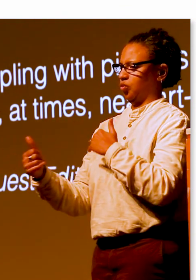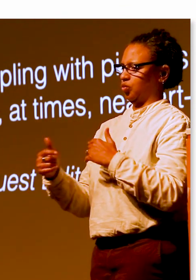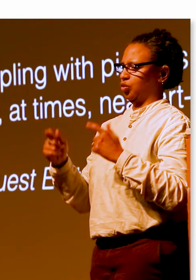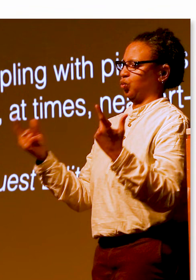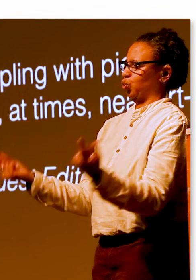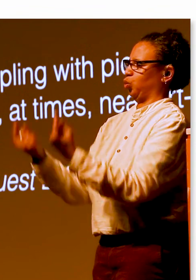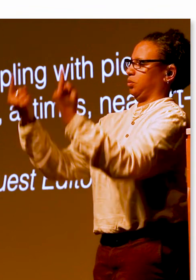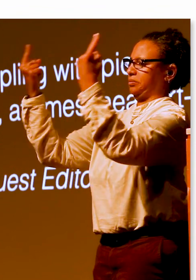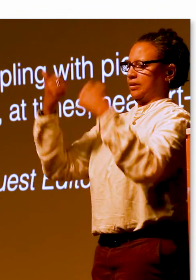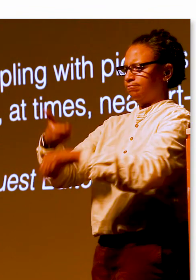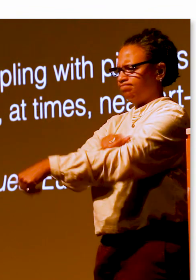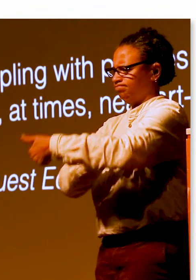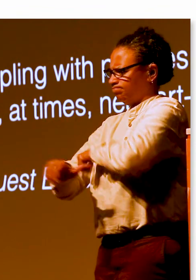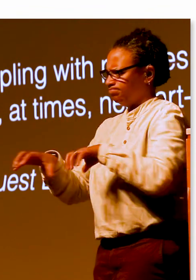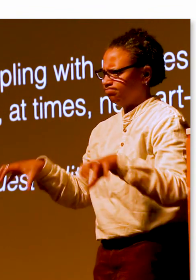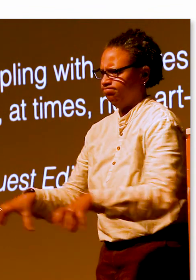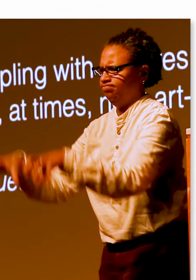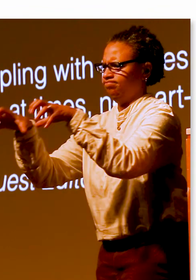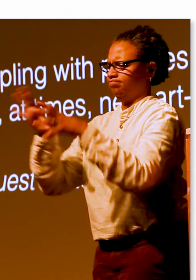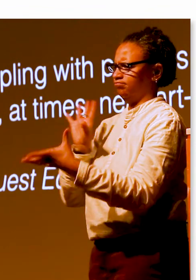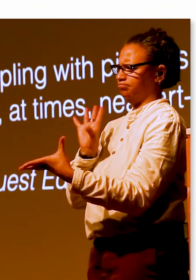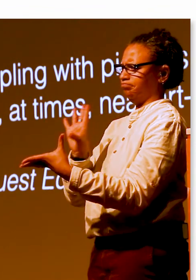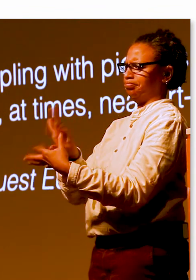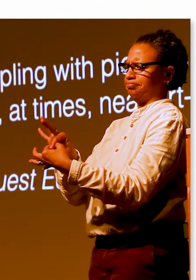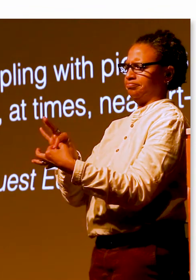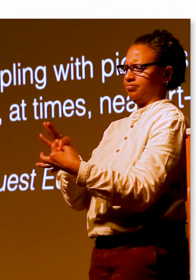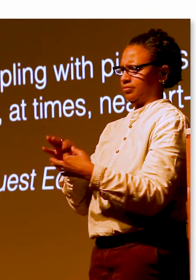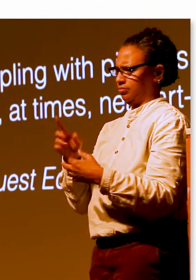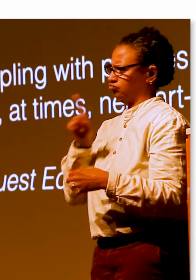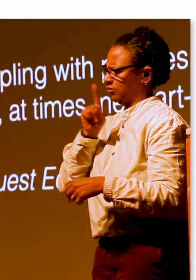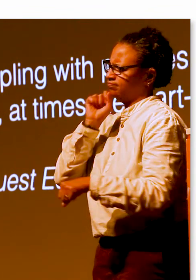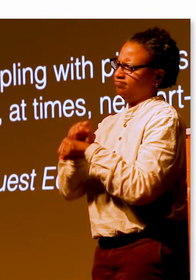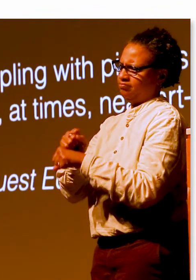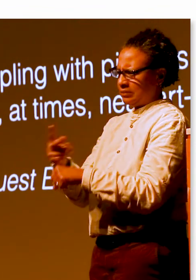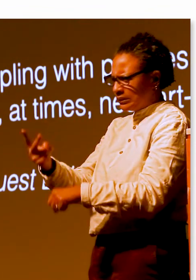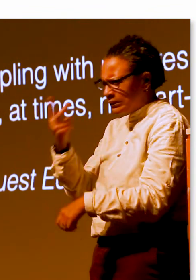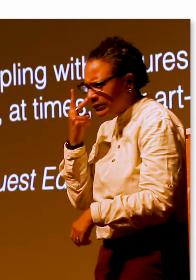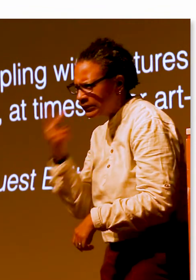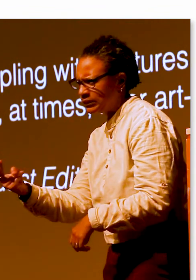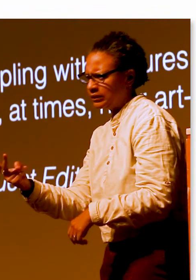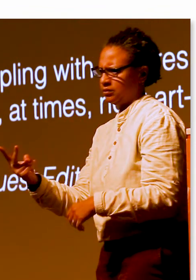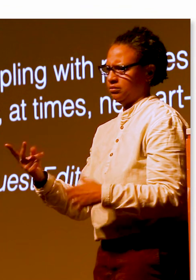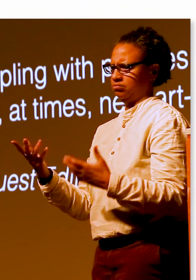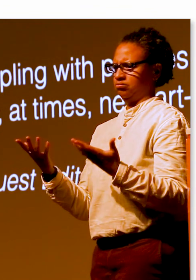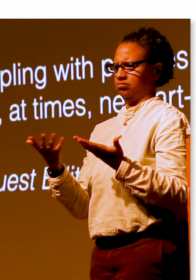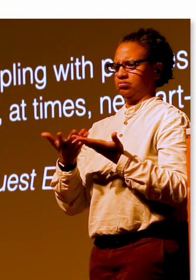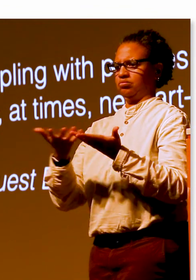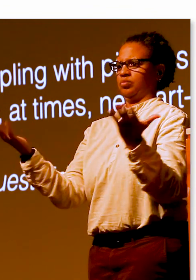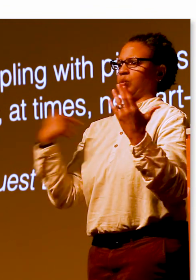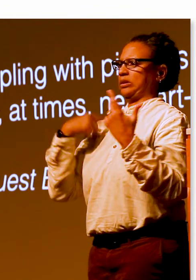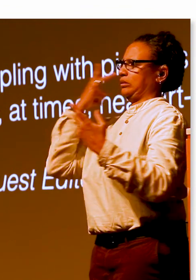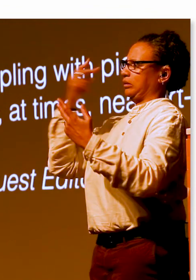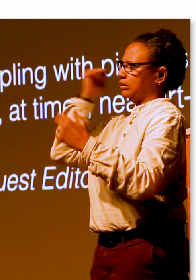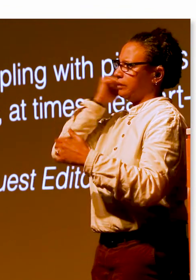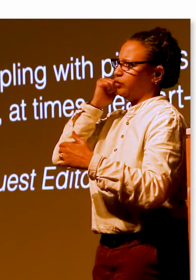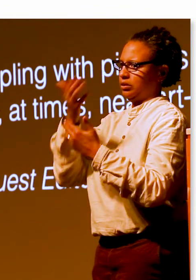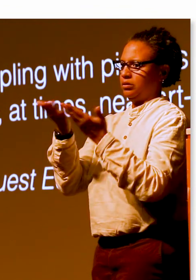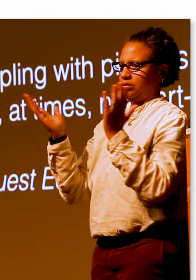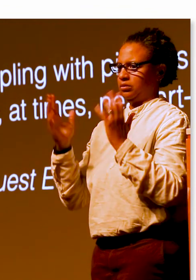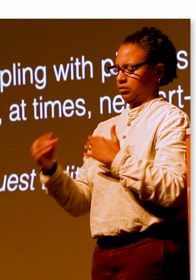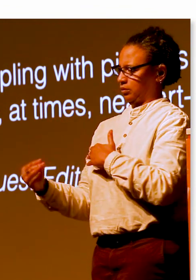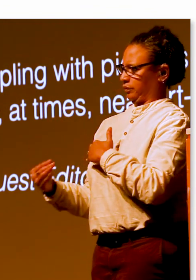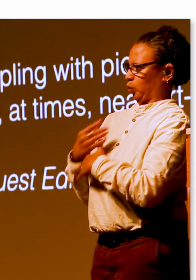we're intaking, what impact they have on us, what demands they have on our brains and the ways in which we communicate and understand the world, and